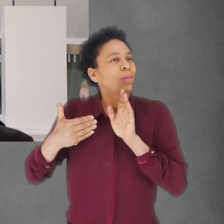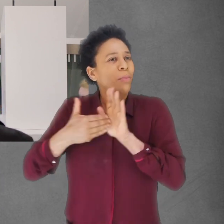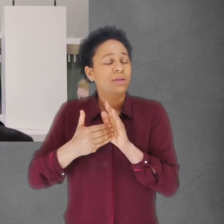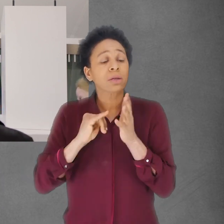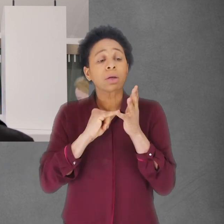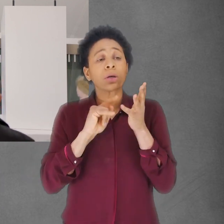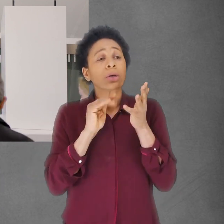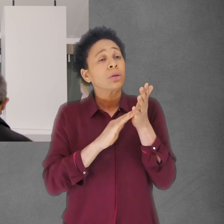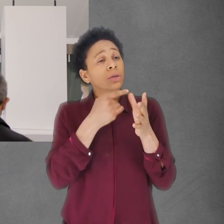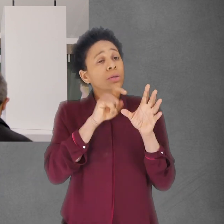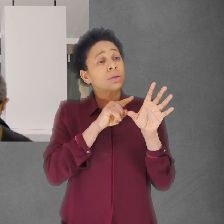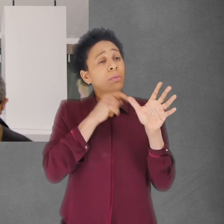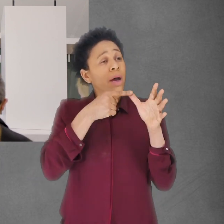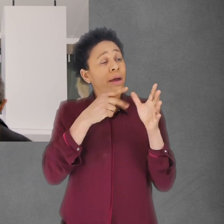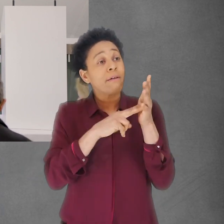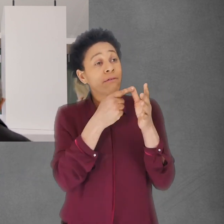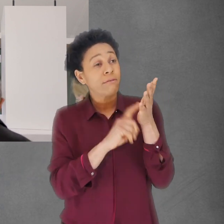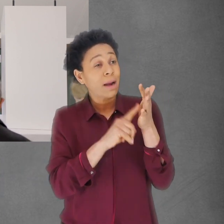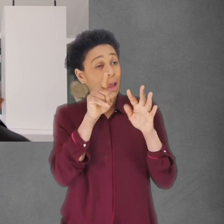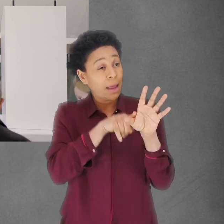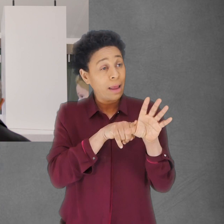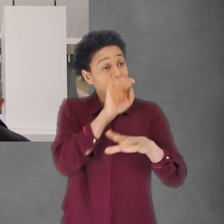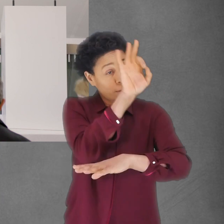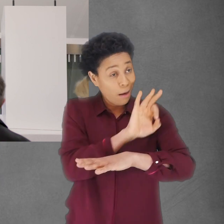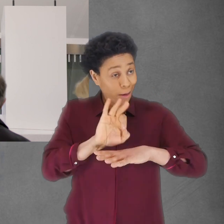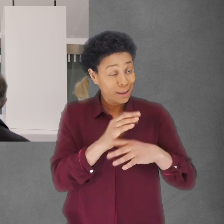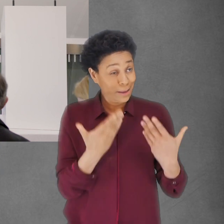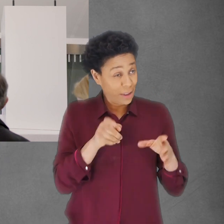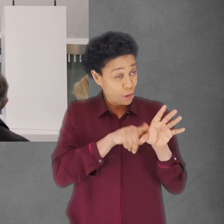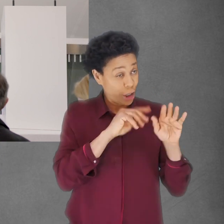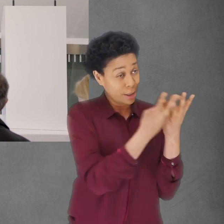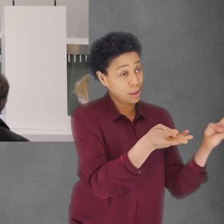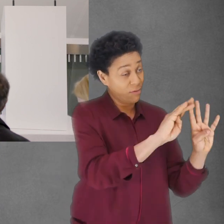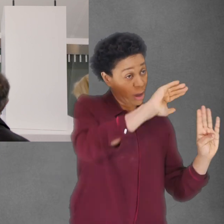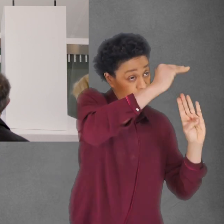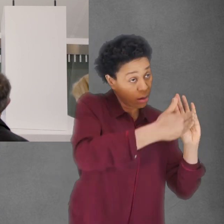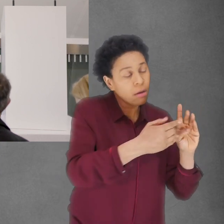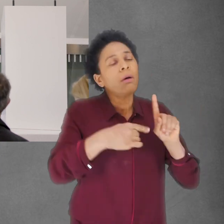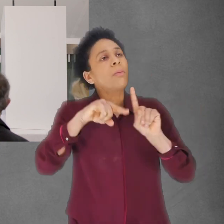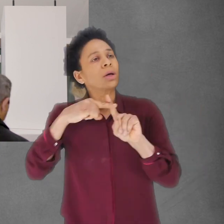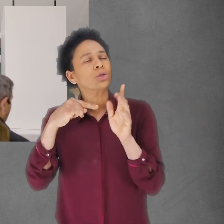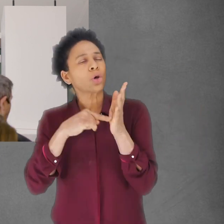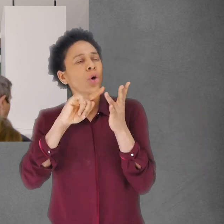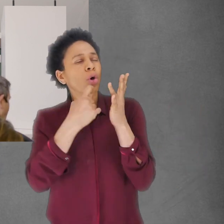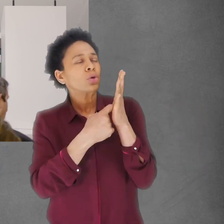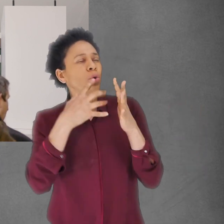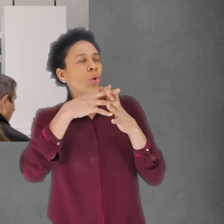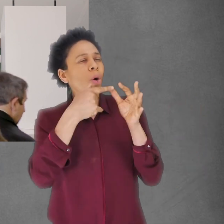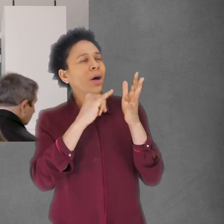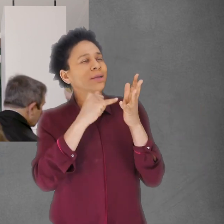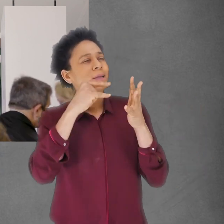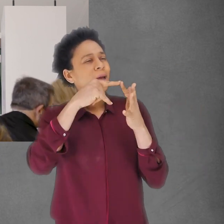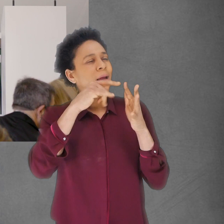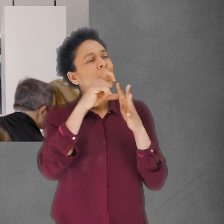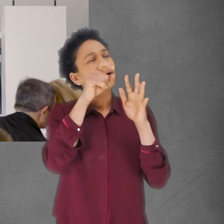last months. Sumayya Vally, the architect of this year's pavilion, and Torkwase Dyson, who currently